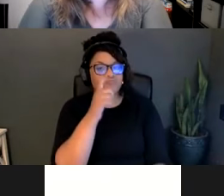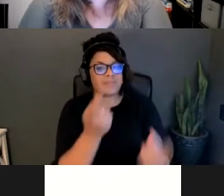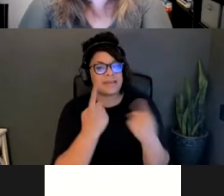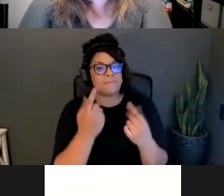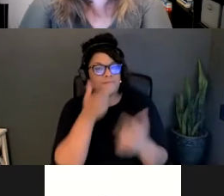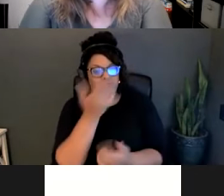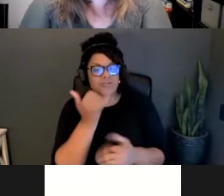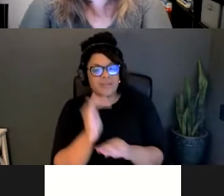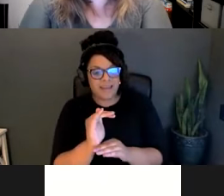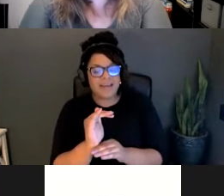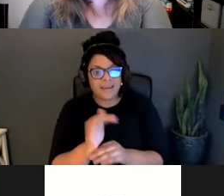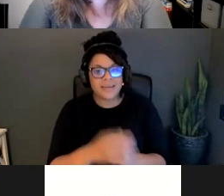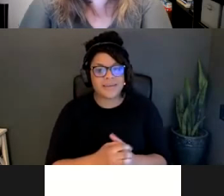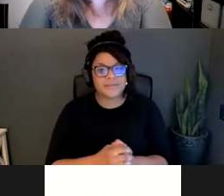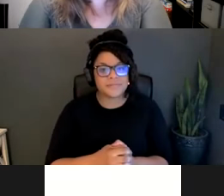tonight.